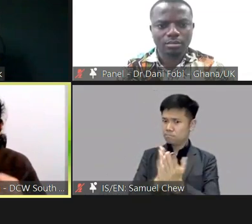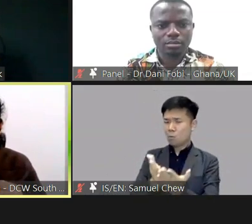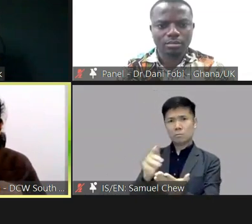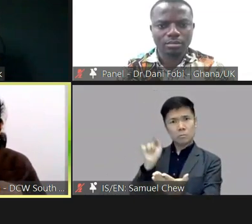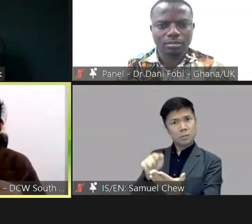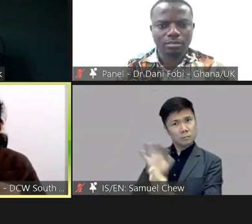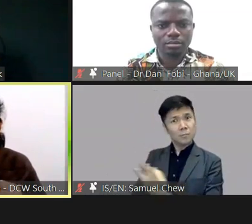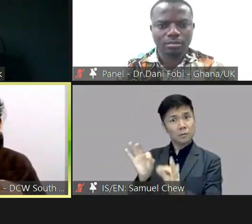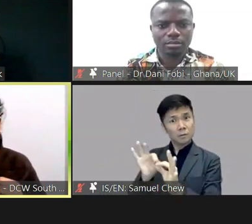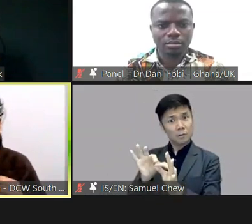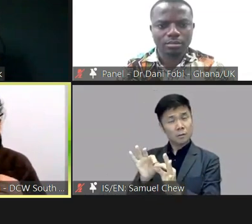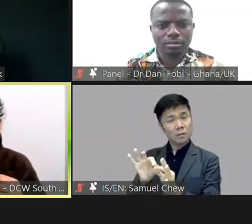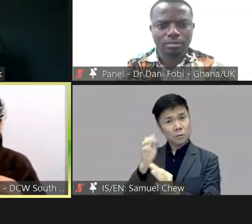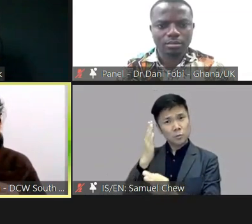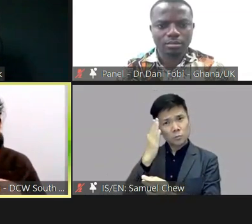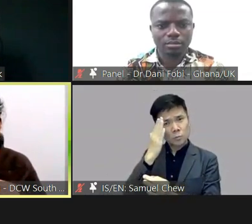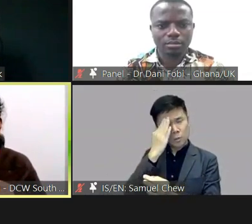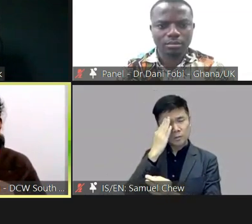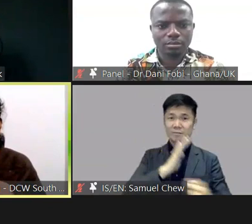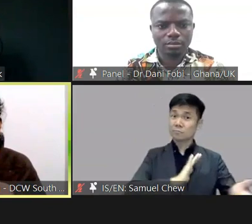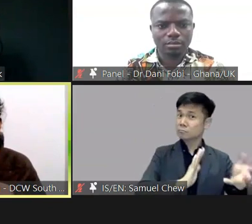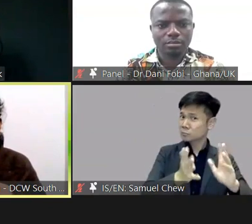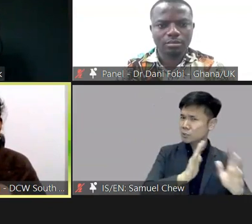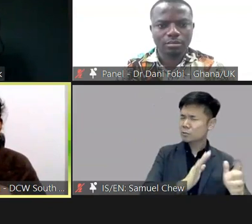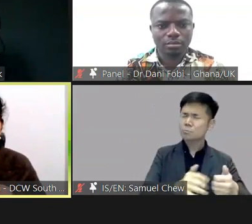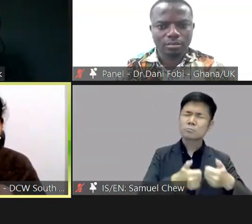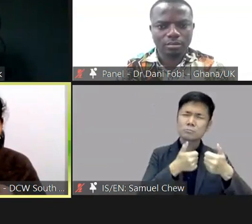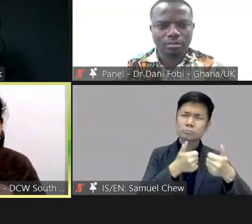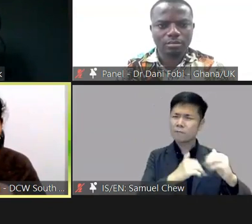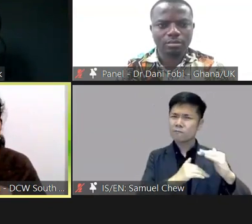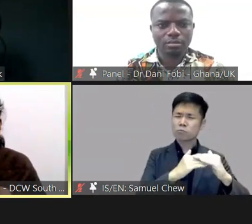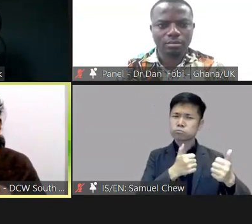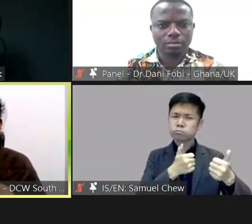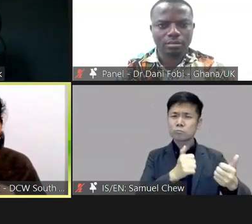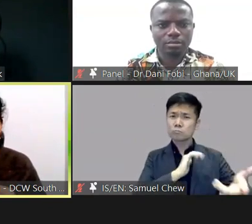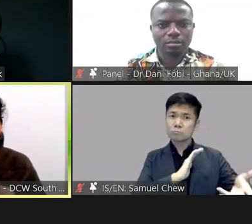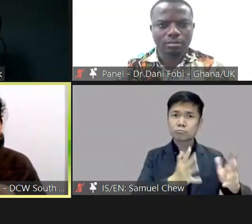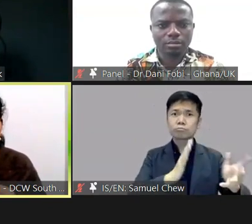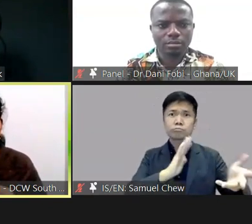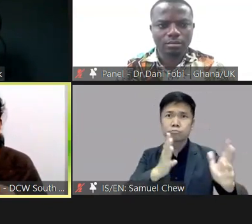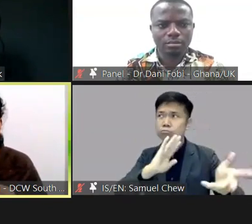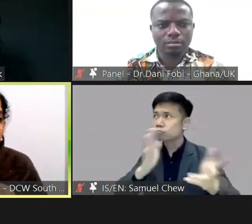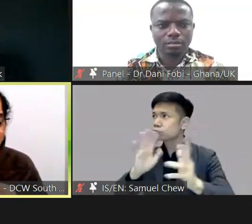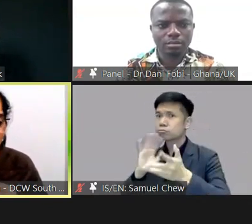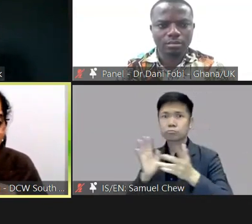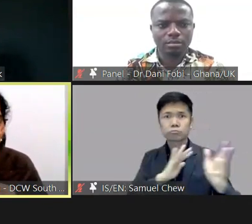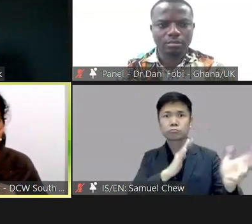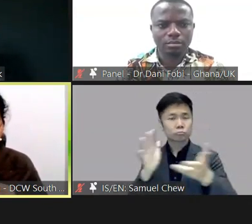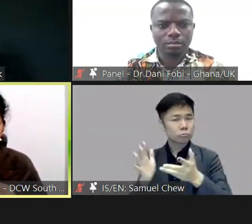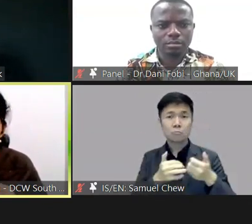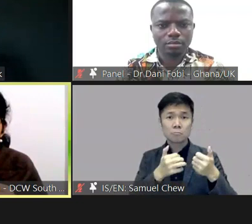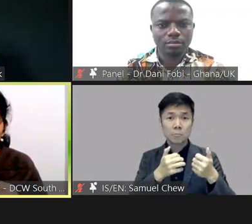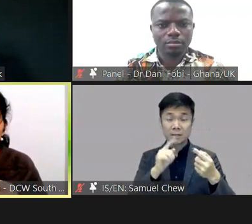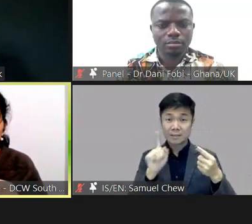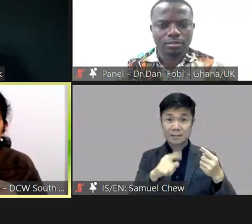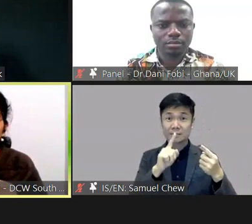It's really essential to first build the foundations through communication and understanding, and then building the language.